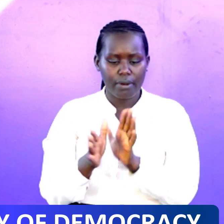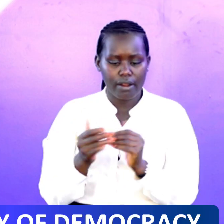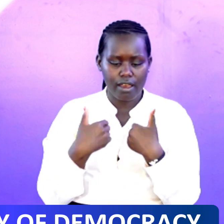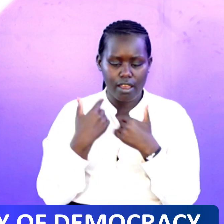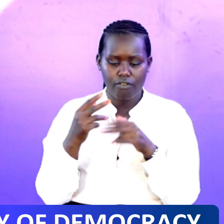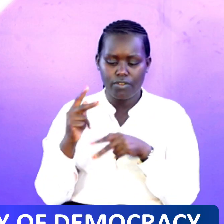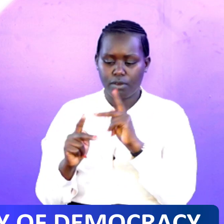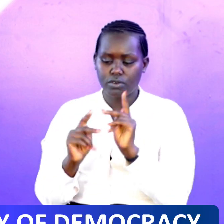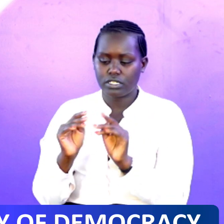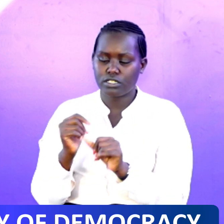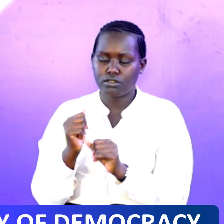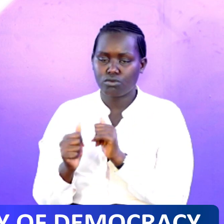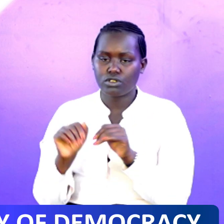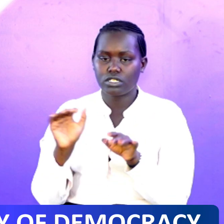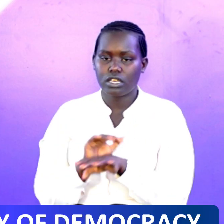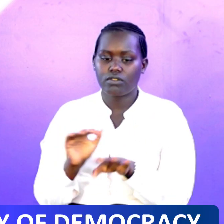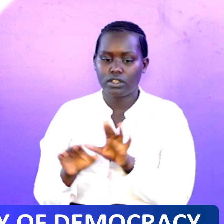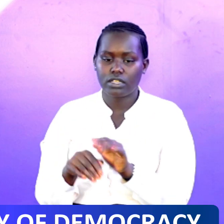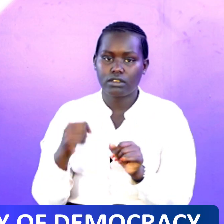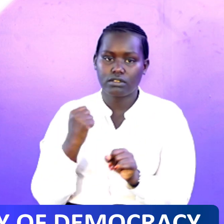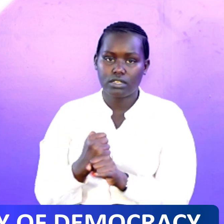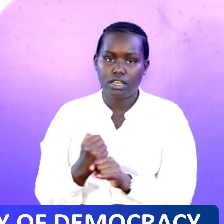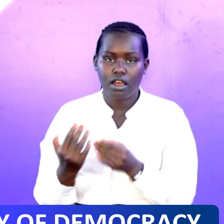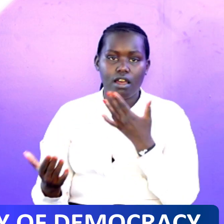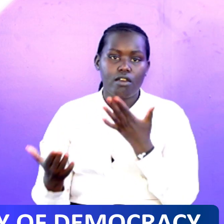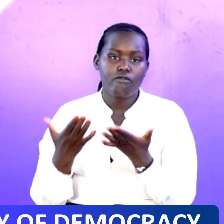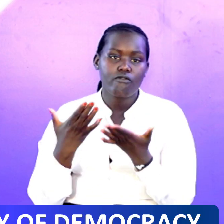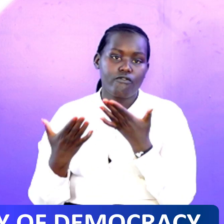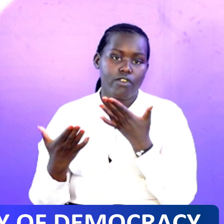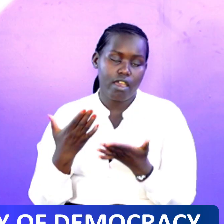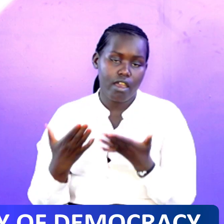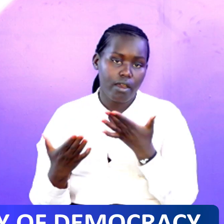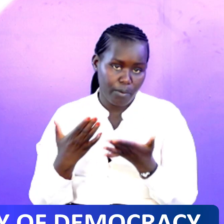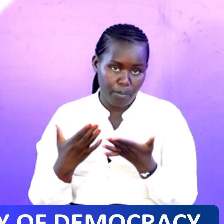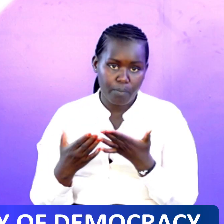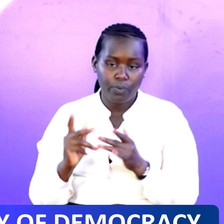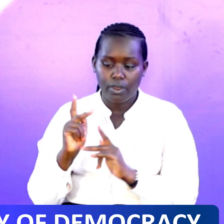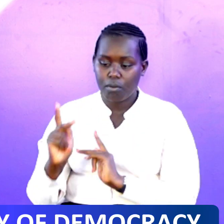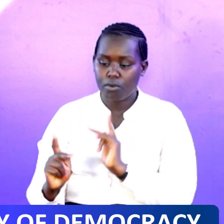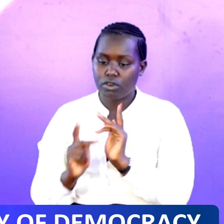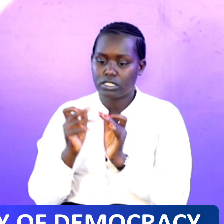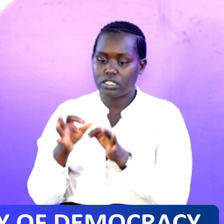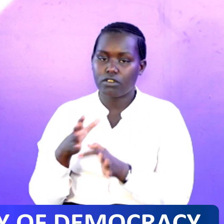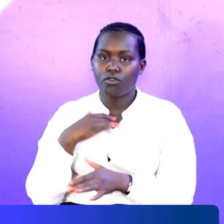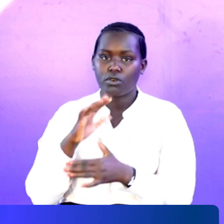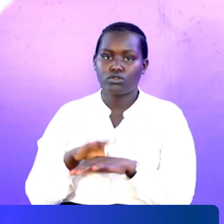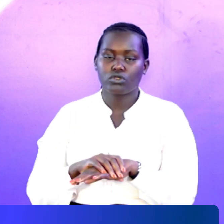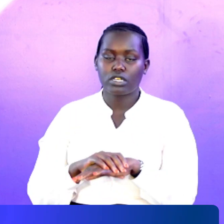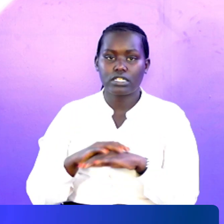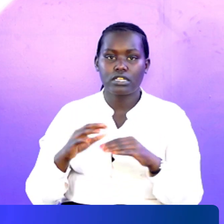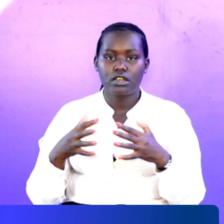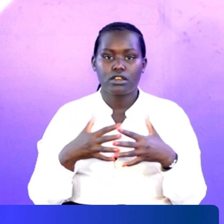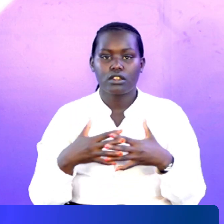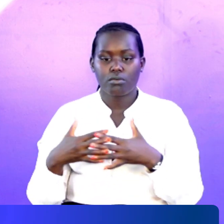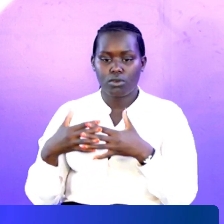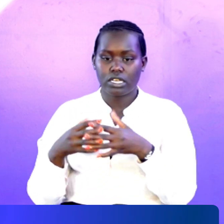which everything is done. So fair process Yeah. is the second thing needs to be done to get democracy. Yeah. The third one is called